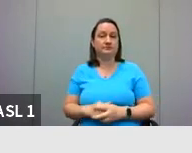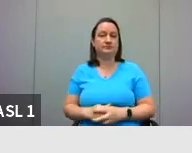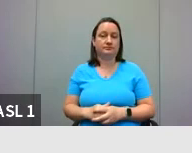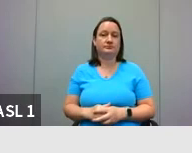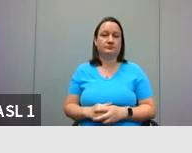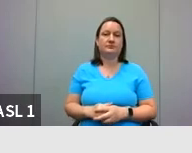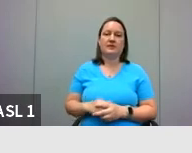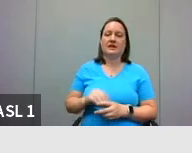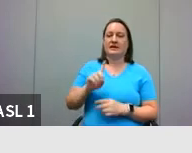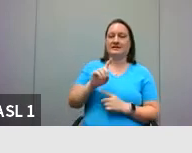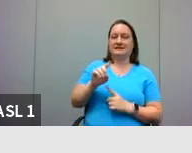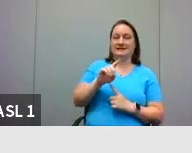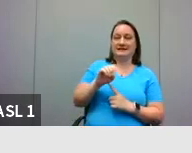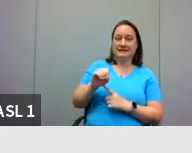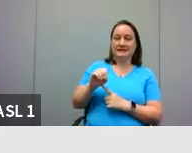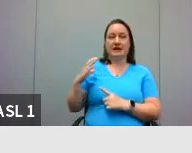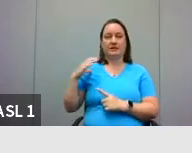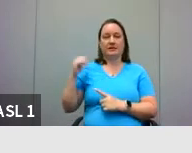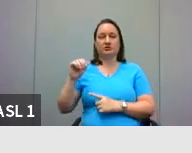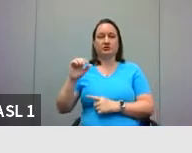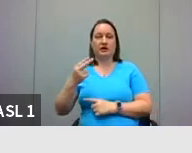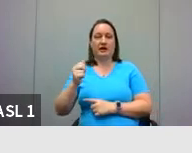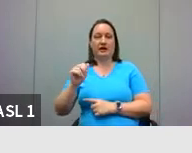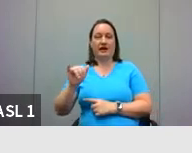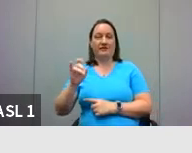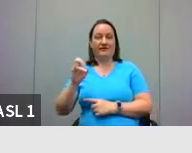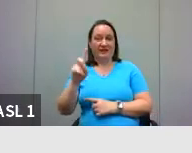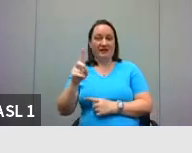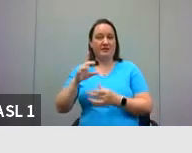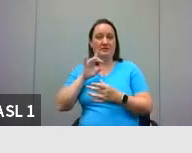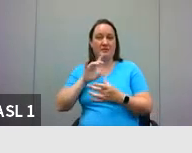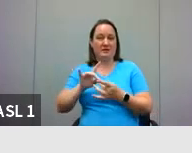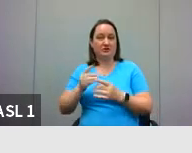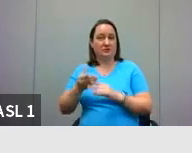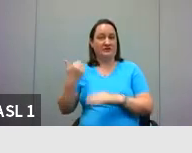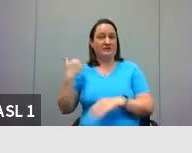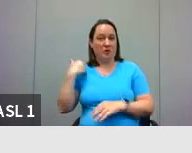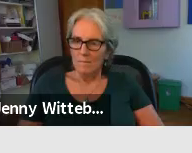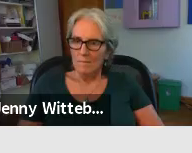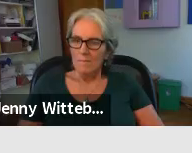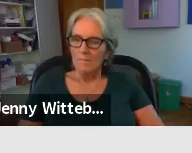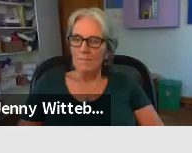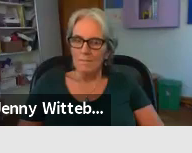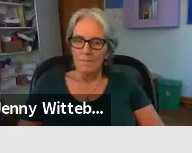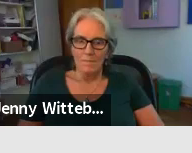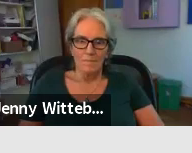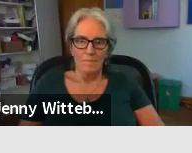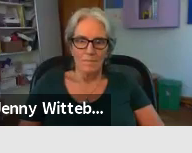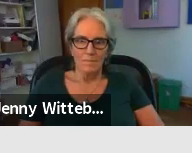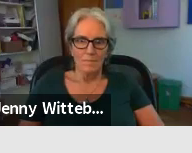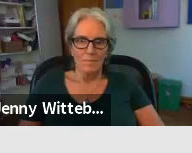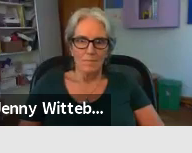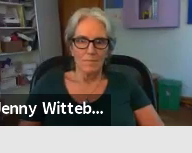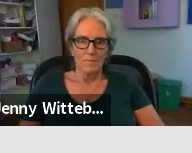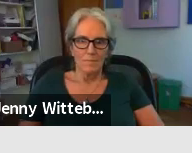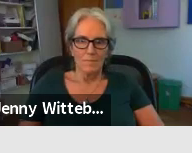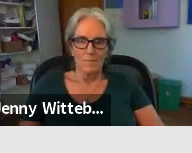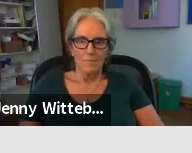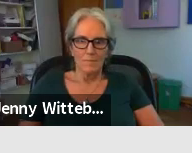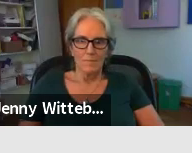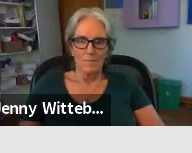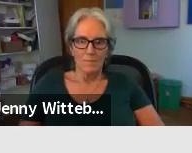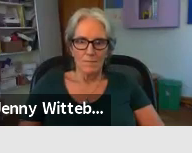as Dee Dee and Commissioner Hayfield had stated previously, of course, we're serving individuals and we prioritize our services to individuals with